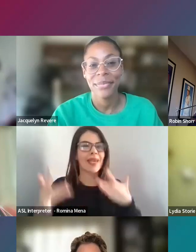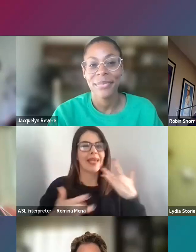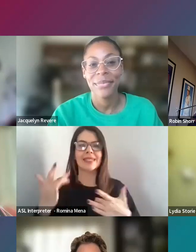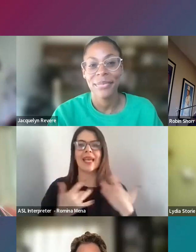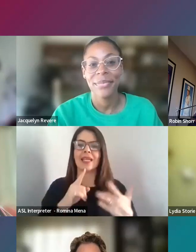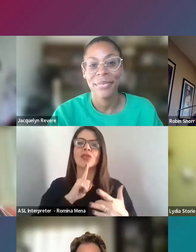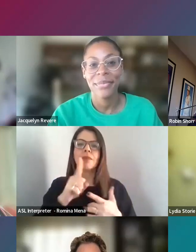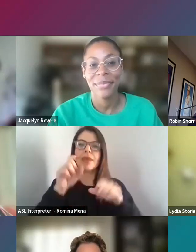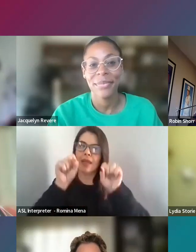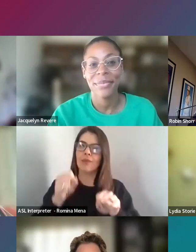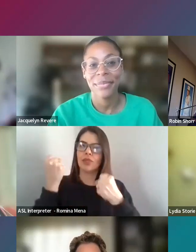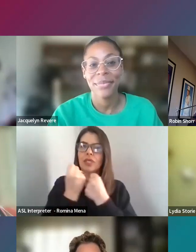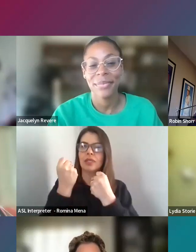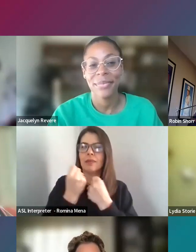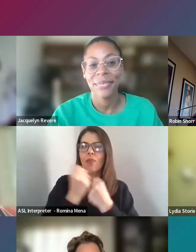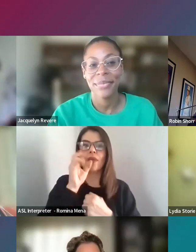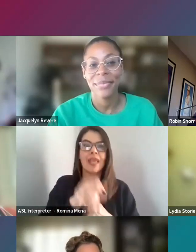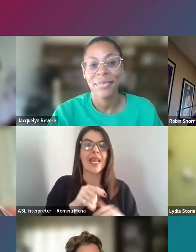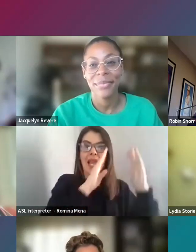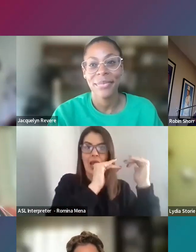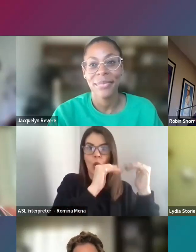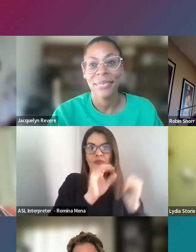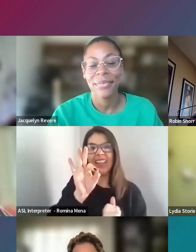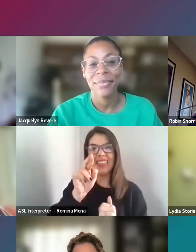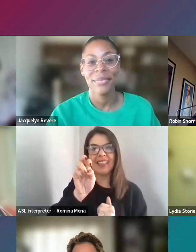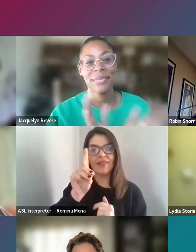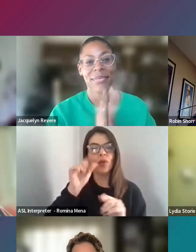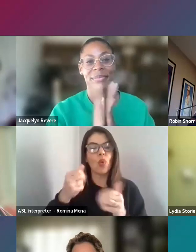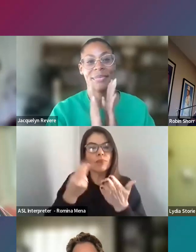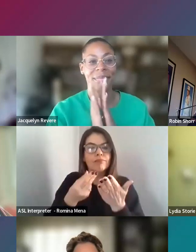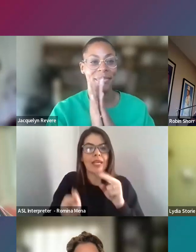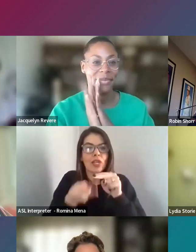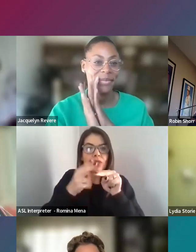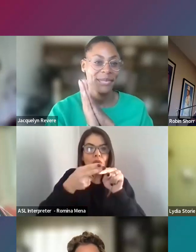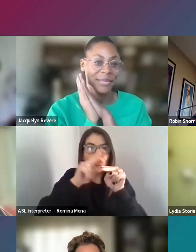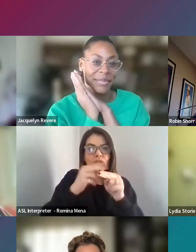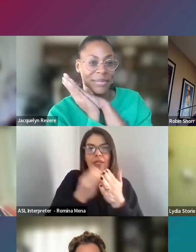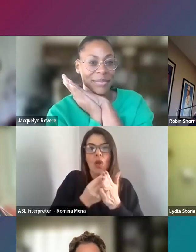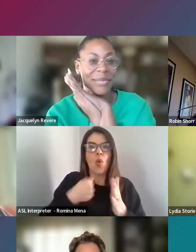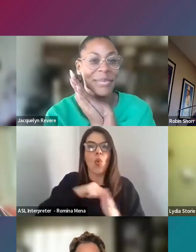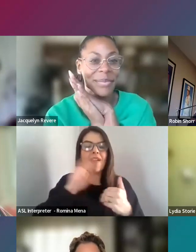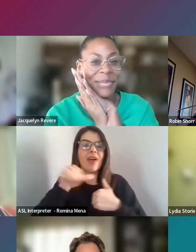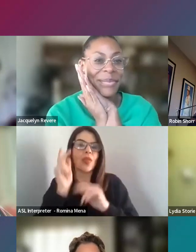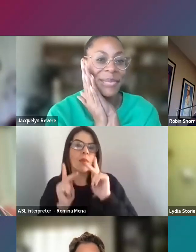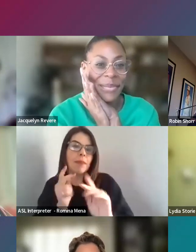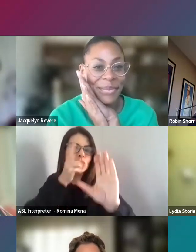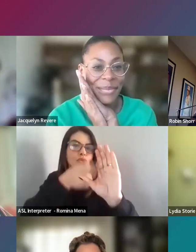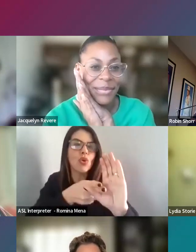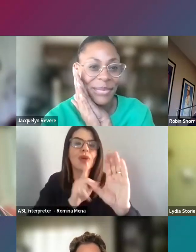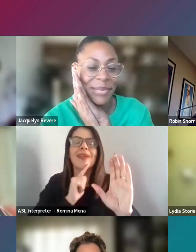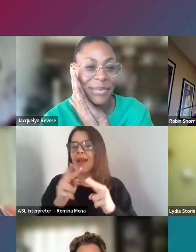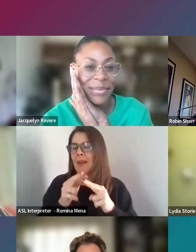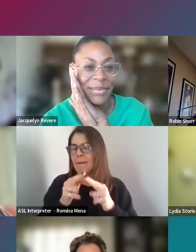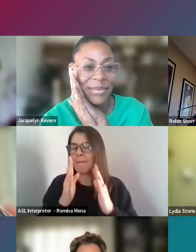support that. And hopefully this fund will continue to grow and we'll have other institutional funders and